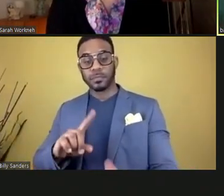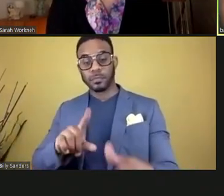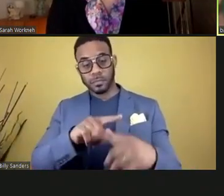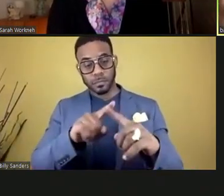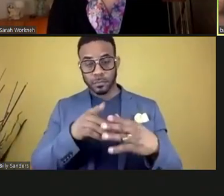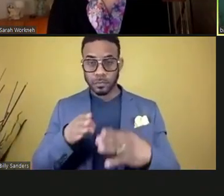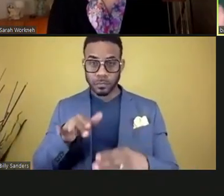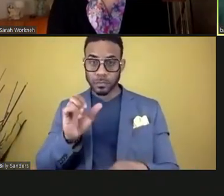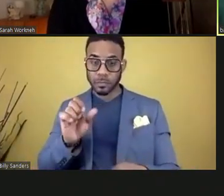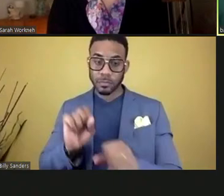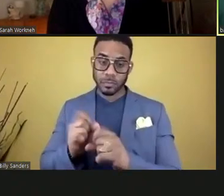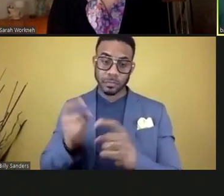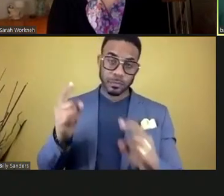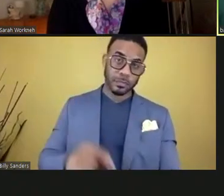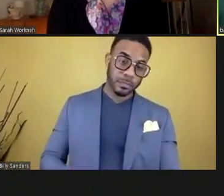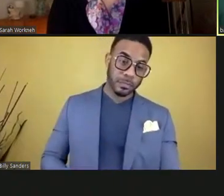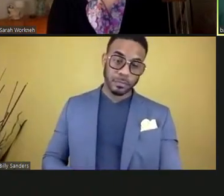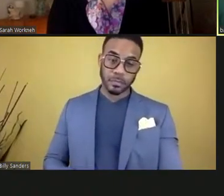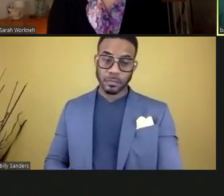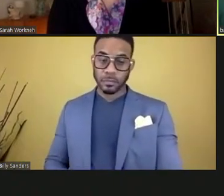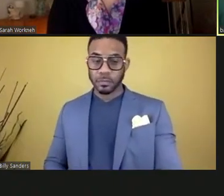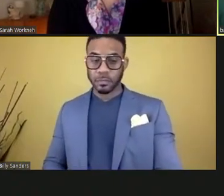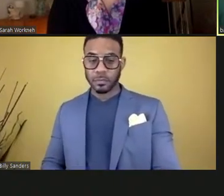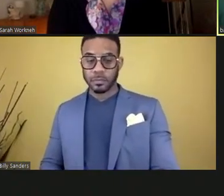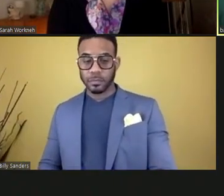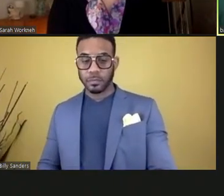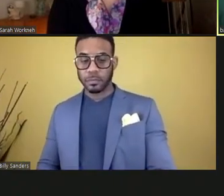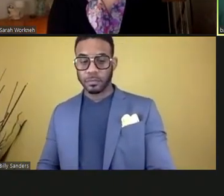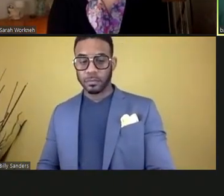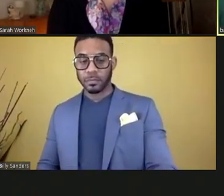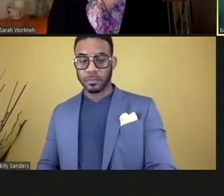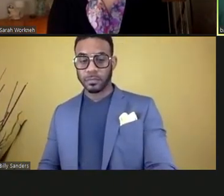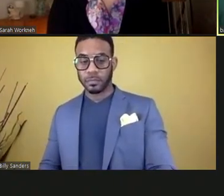ways in which that can kind of like express itself.